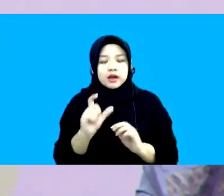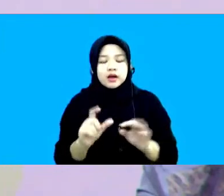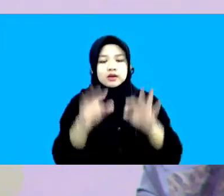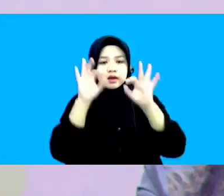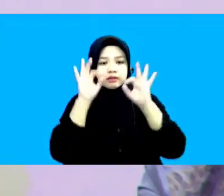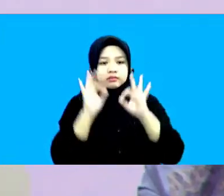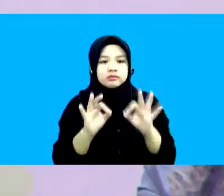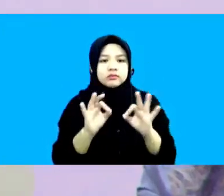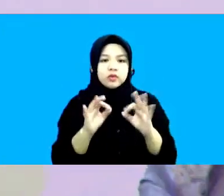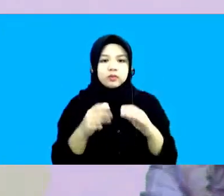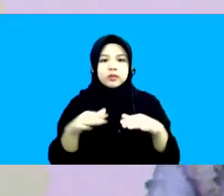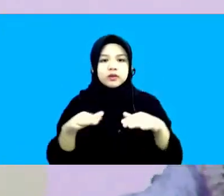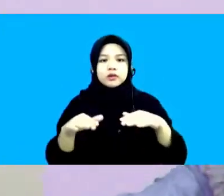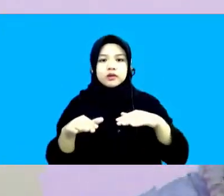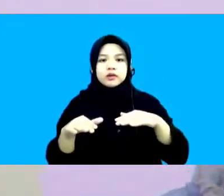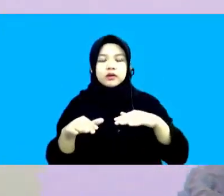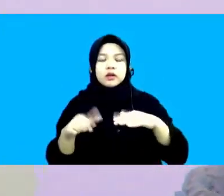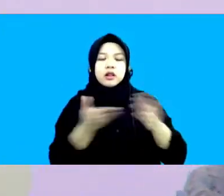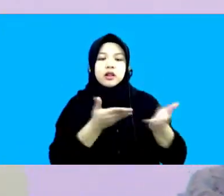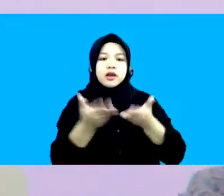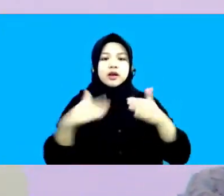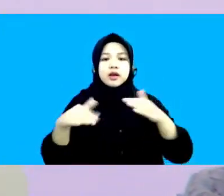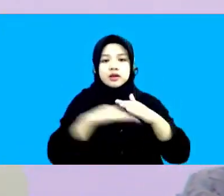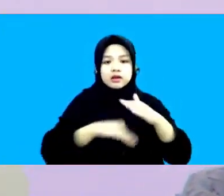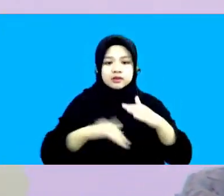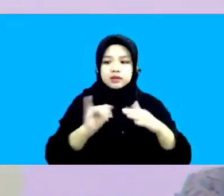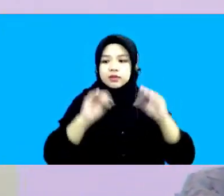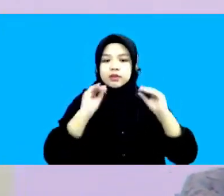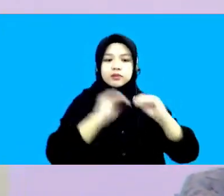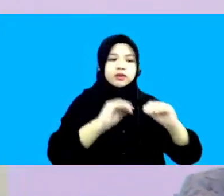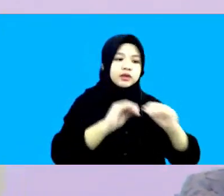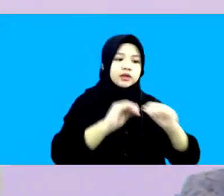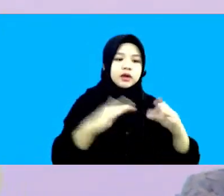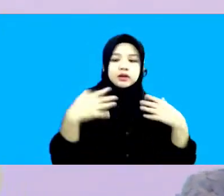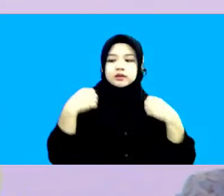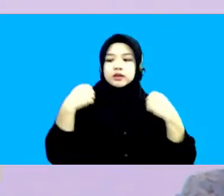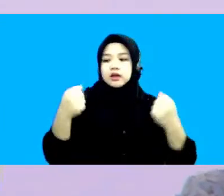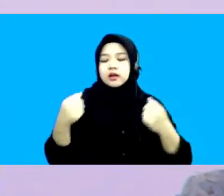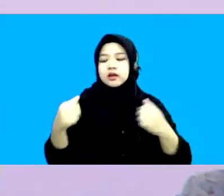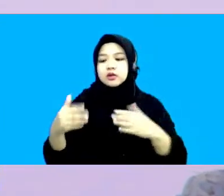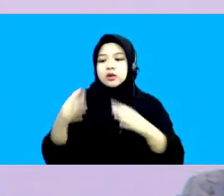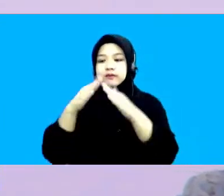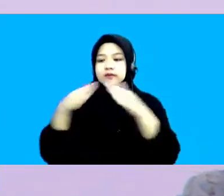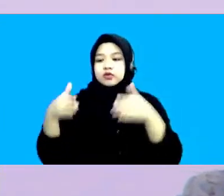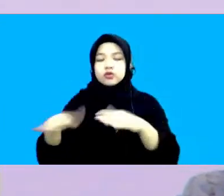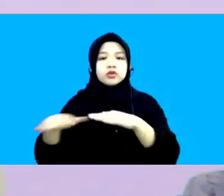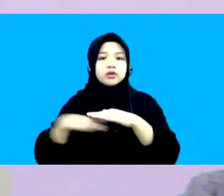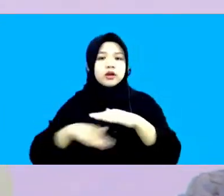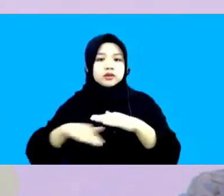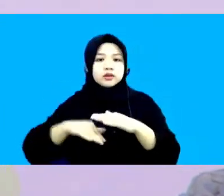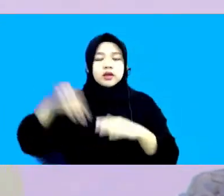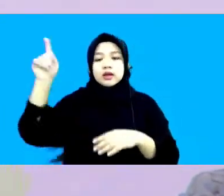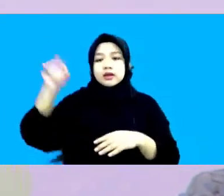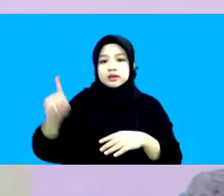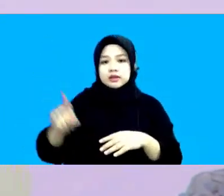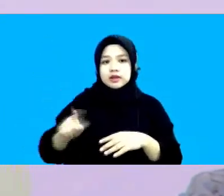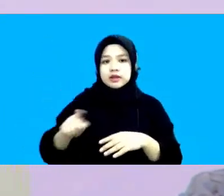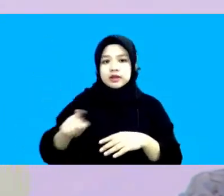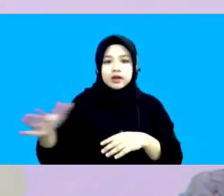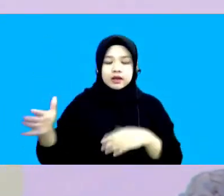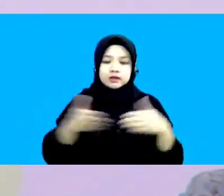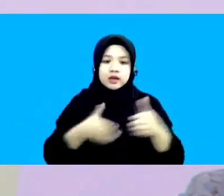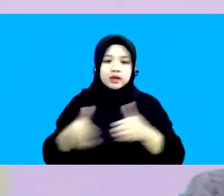increasing poverty happens because of declining income. Declining income, of course, happens because